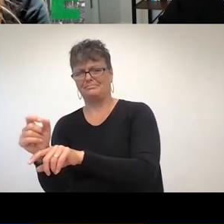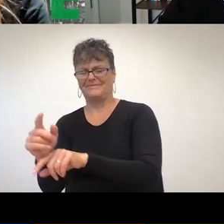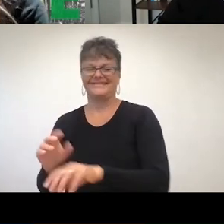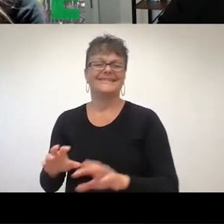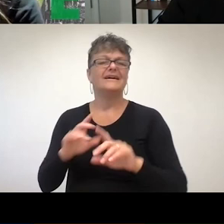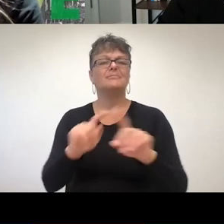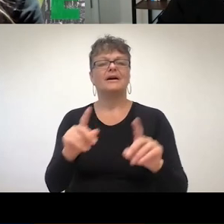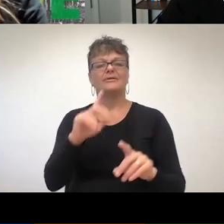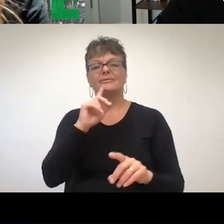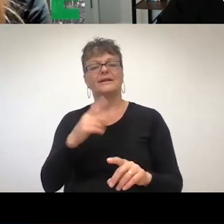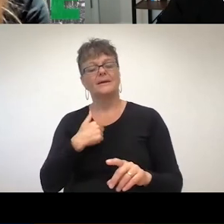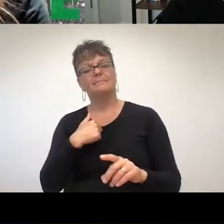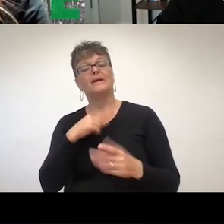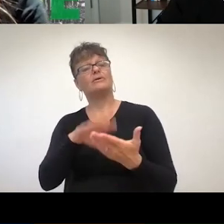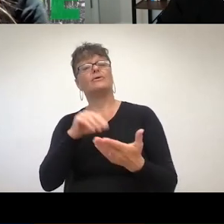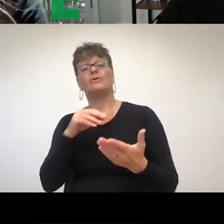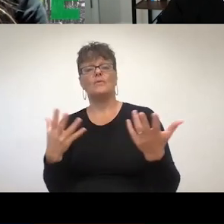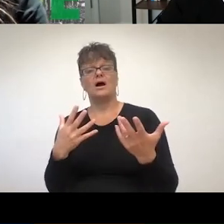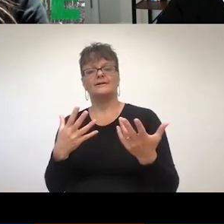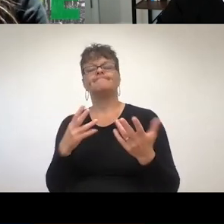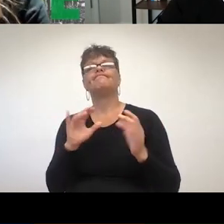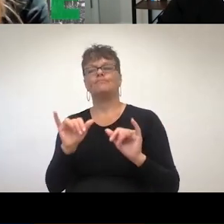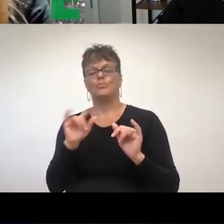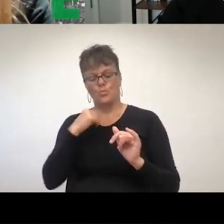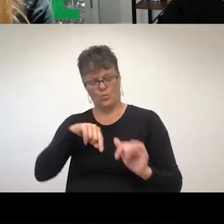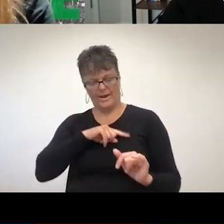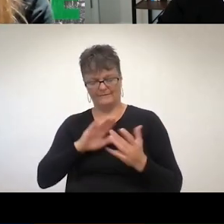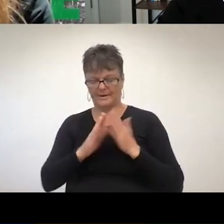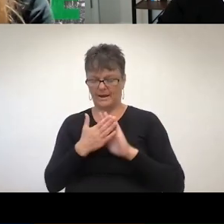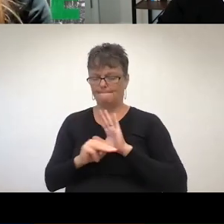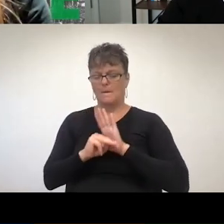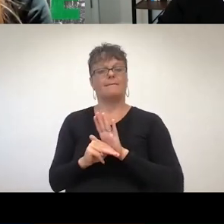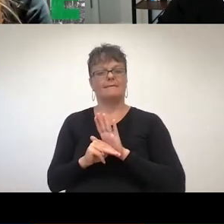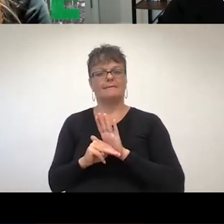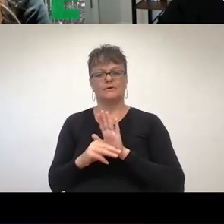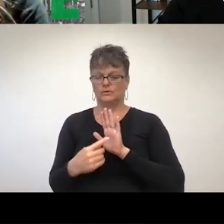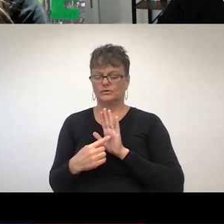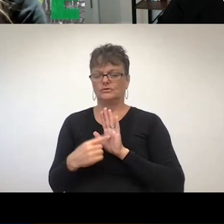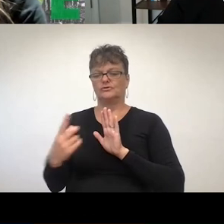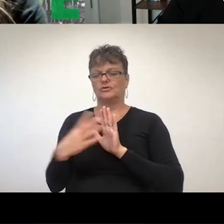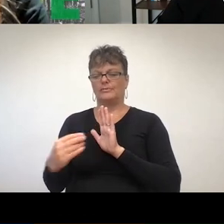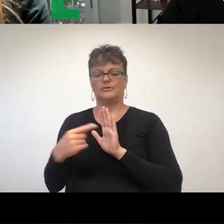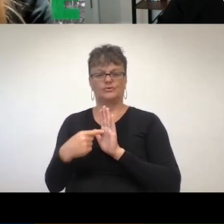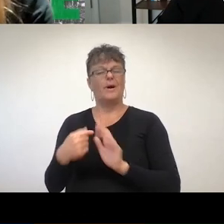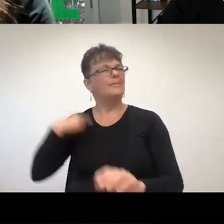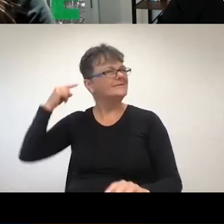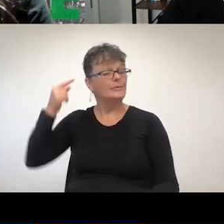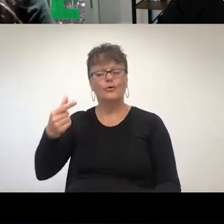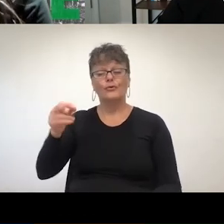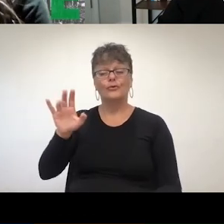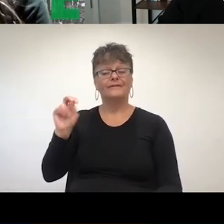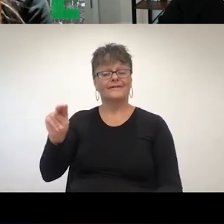of modeling for our colleagues and for our students. I was thinking about Griffin's question, how we make these kinds of